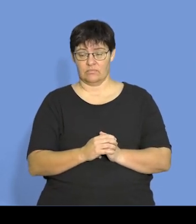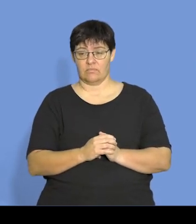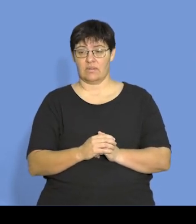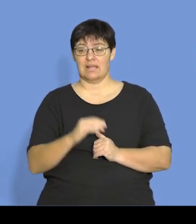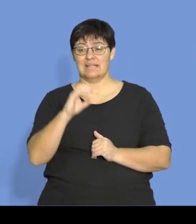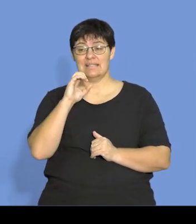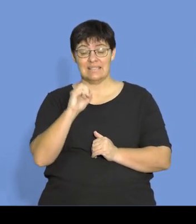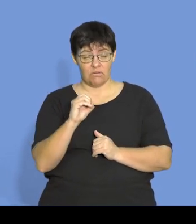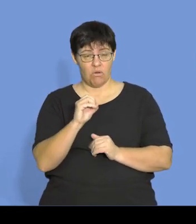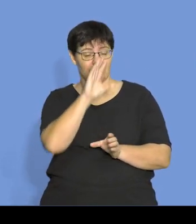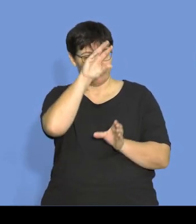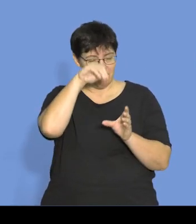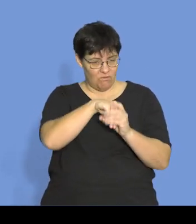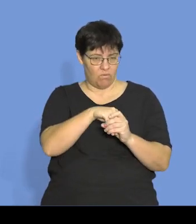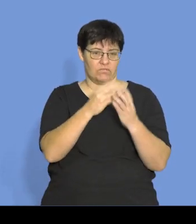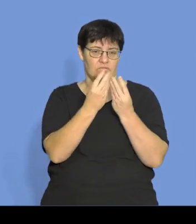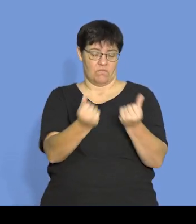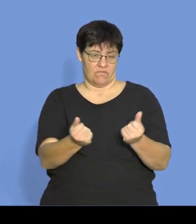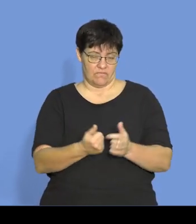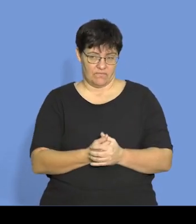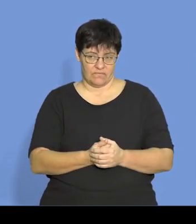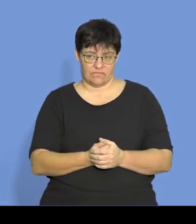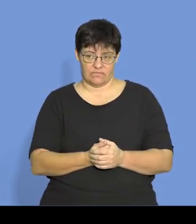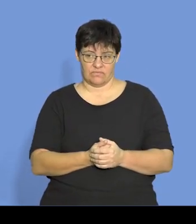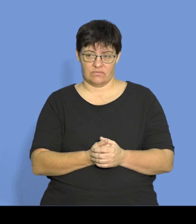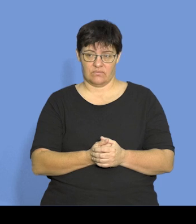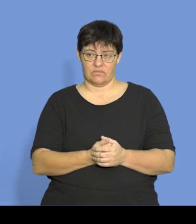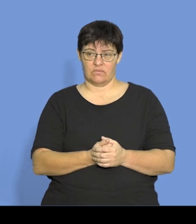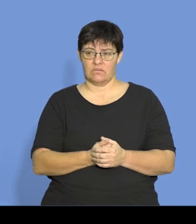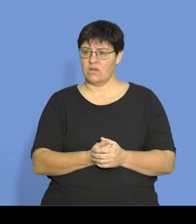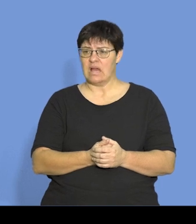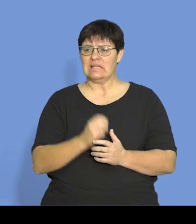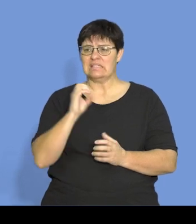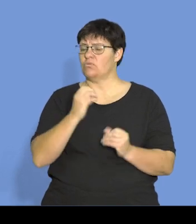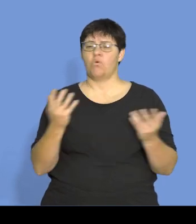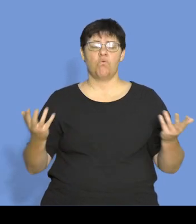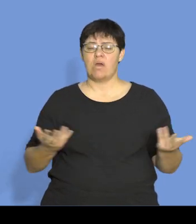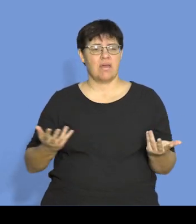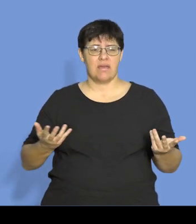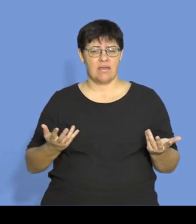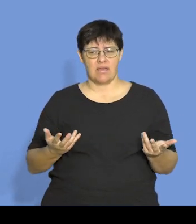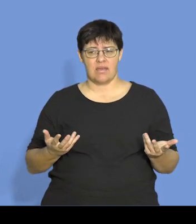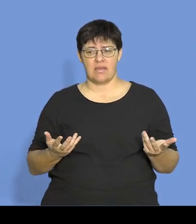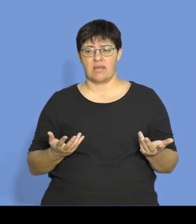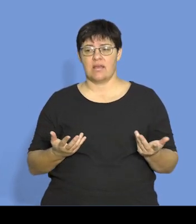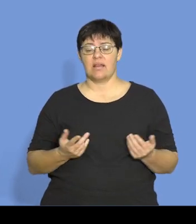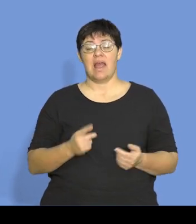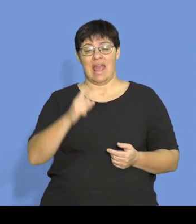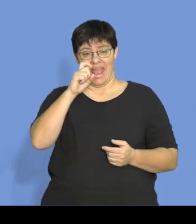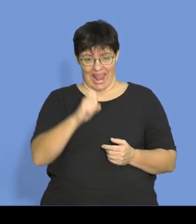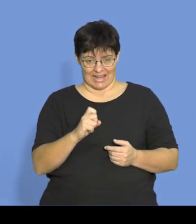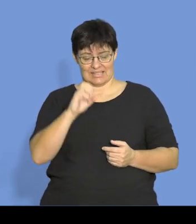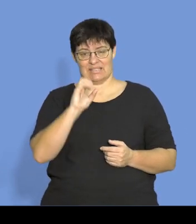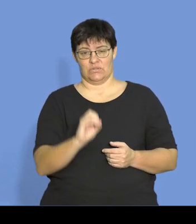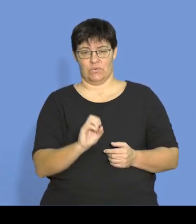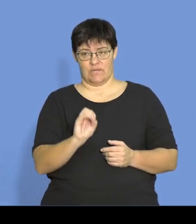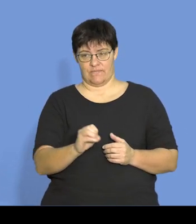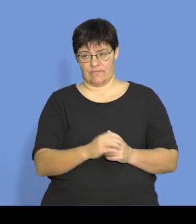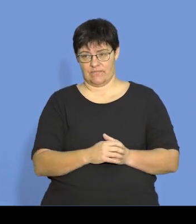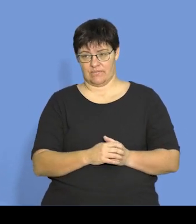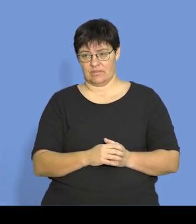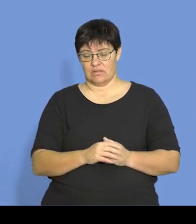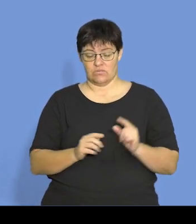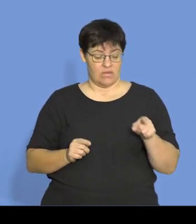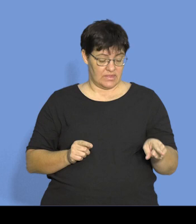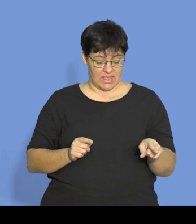it means that 0 is part of the solution. And where is this thing 0? It is 0 on the x-axis,